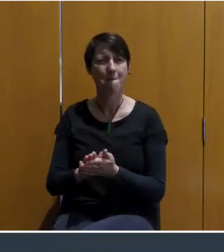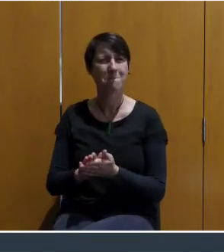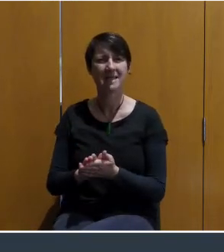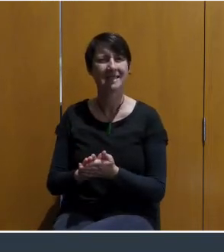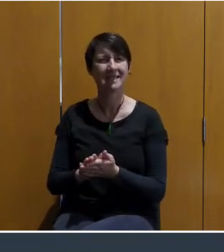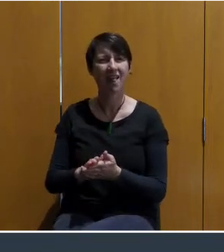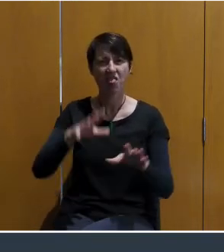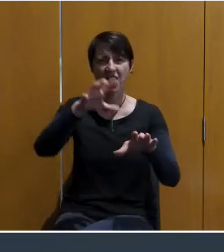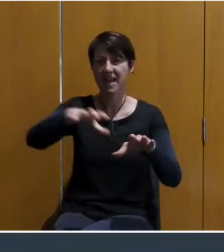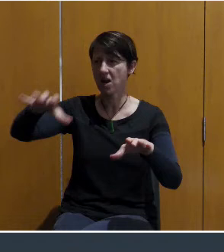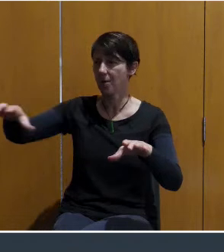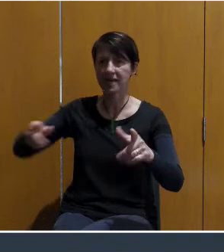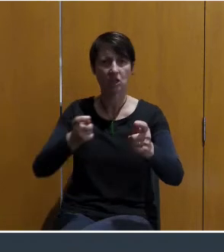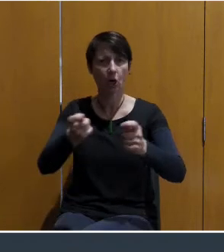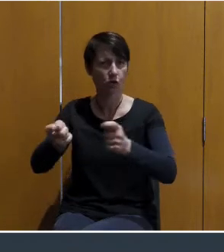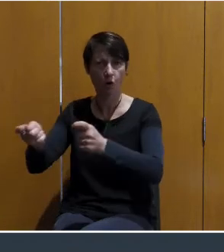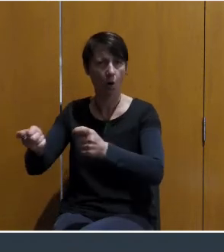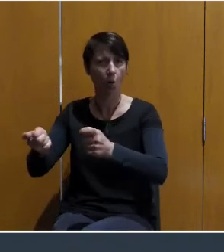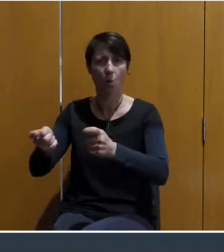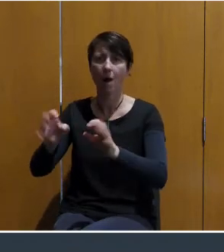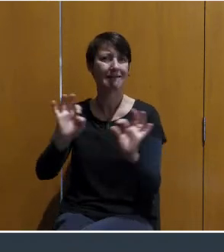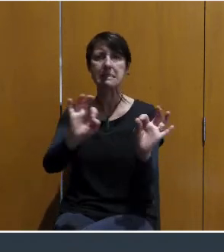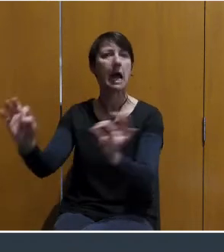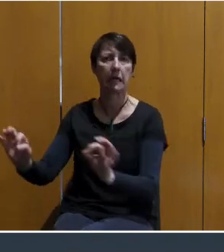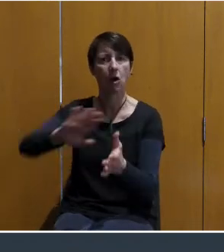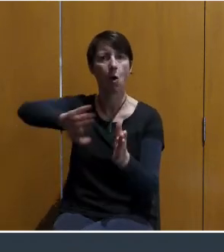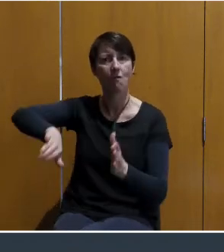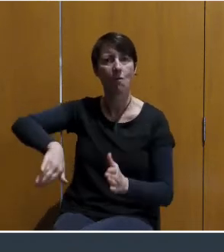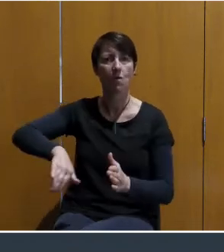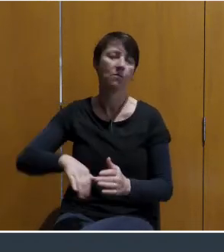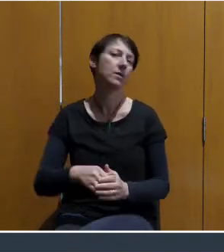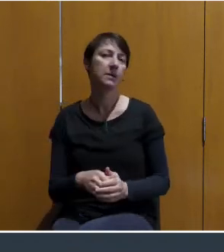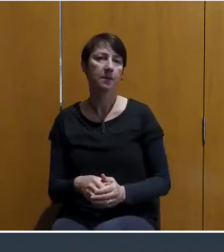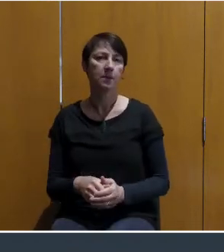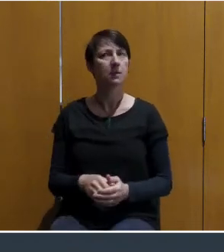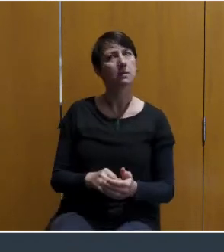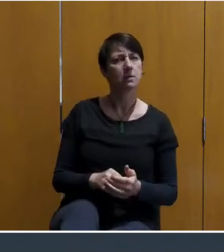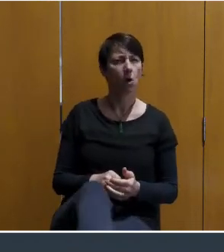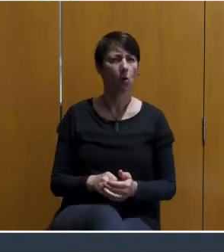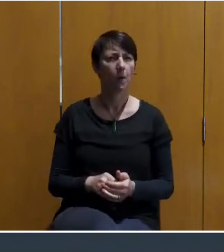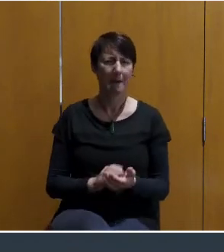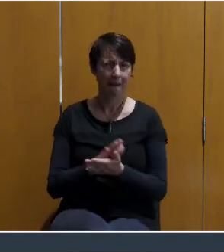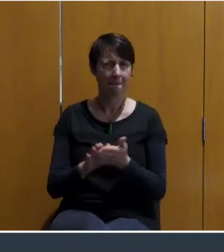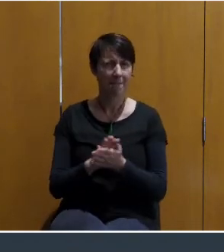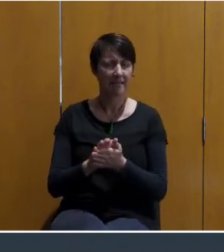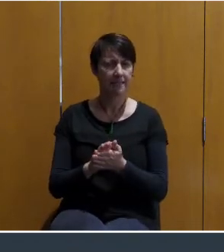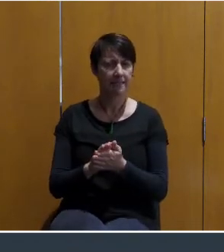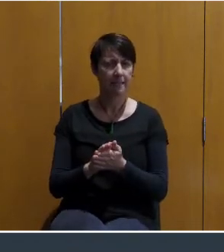There are so many reasons why your newly proposed on-lead in all areas unless otherwise